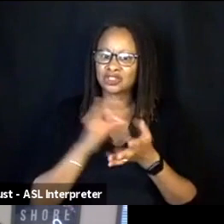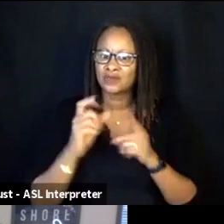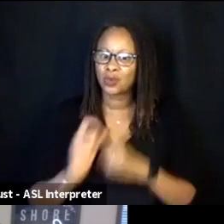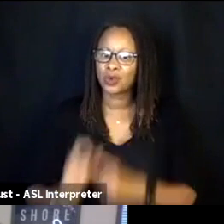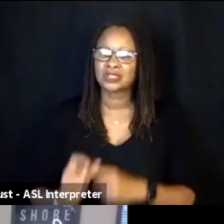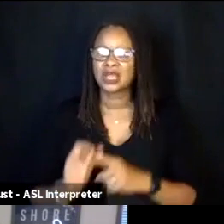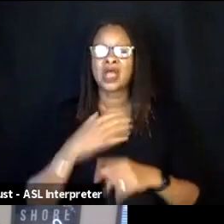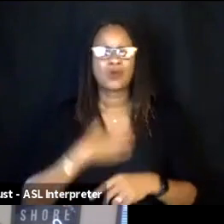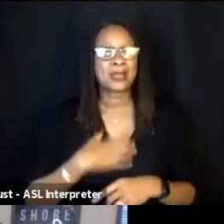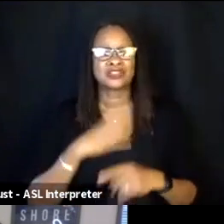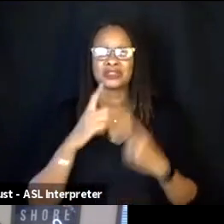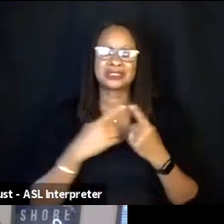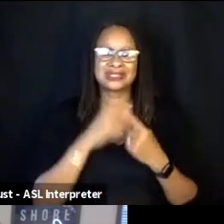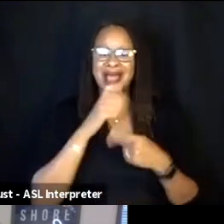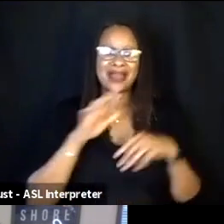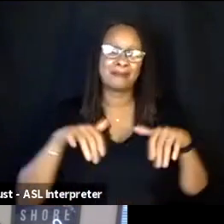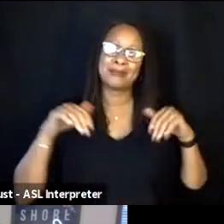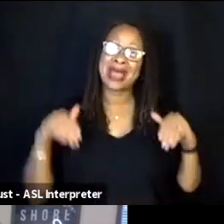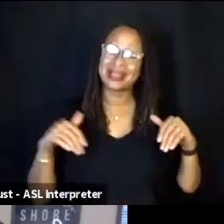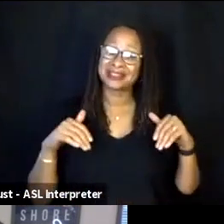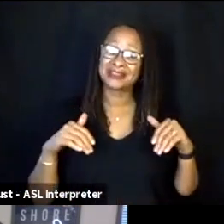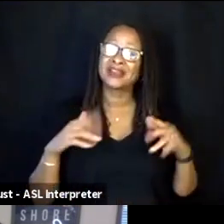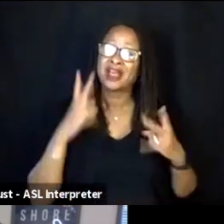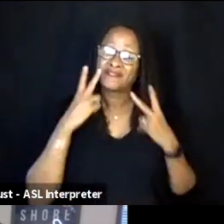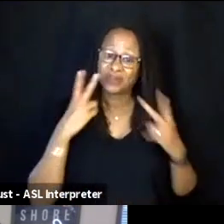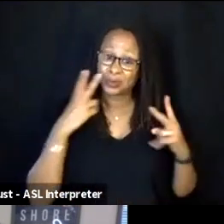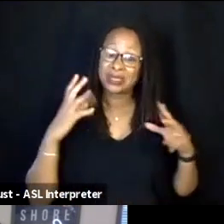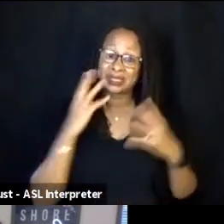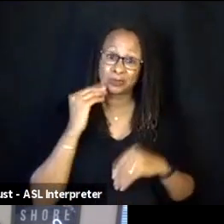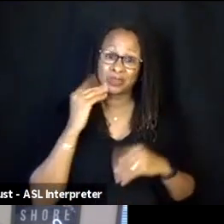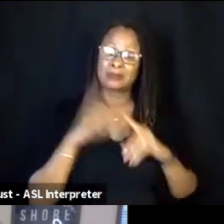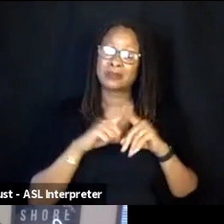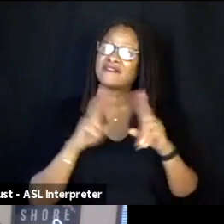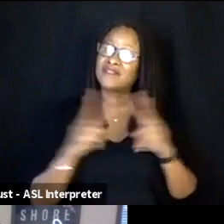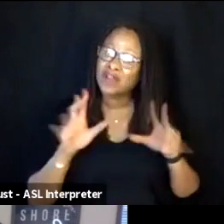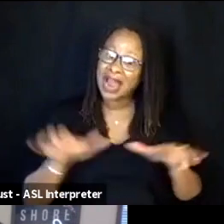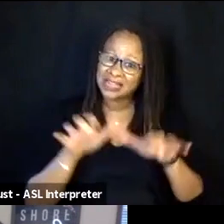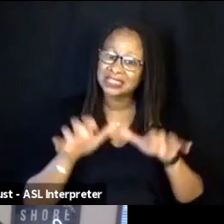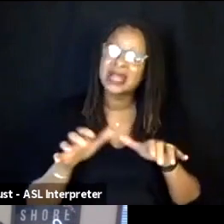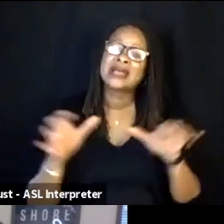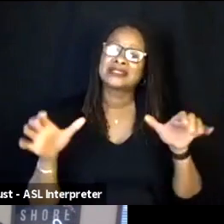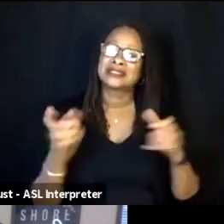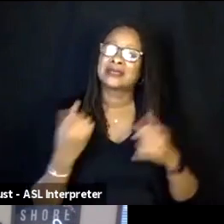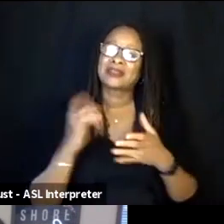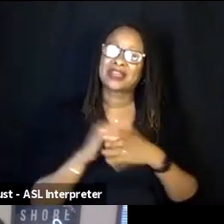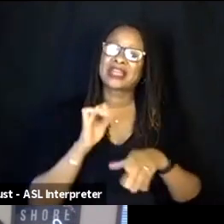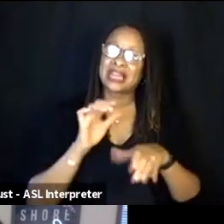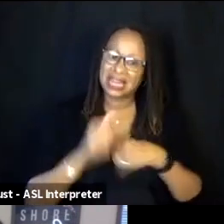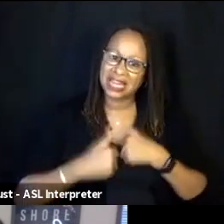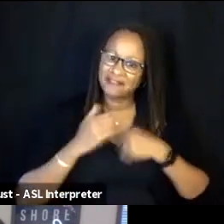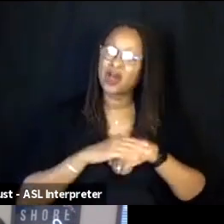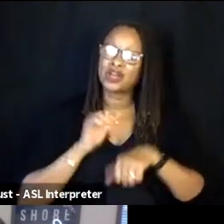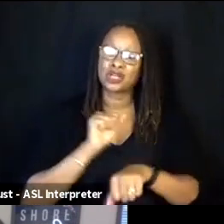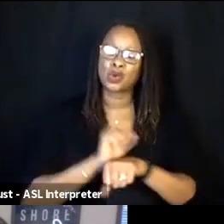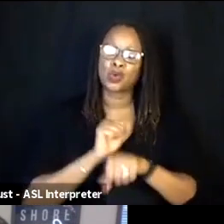being a passive viewing experience, but actually being quite active and something that can live on in a workplace setting. And I never thought this would be